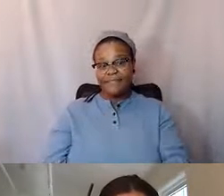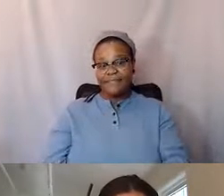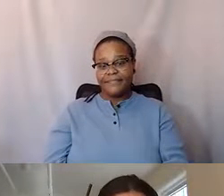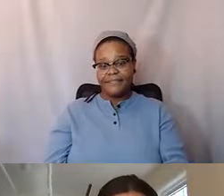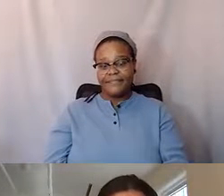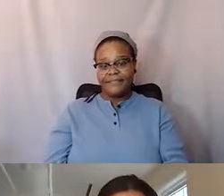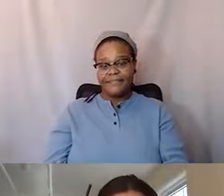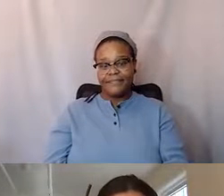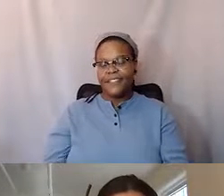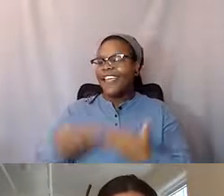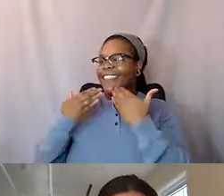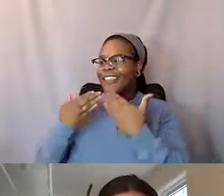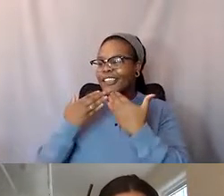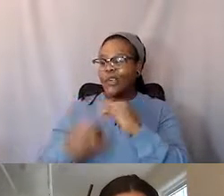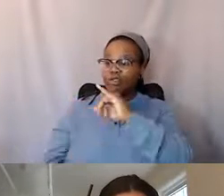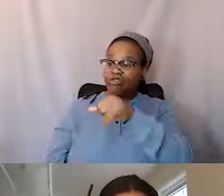Thank you. Jacob?